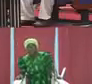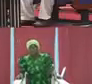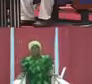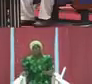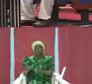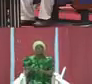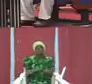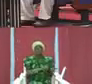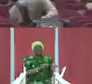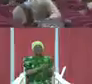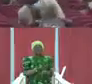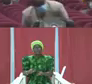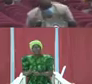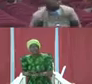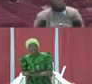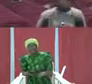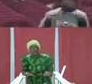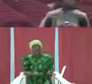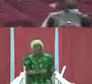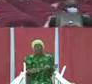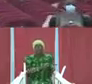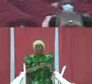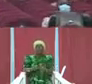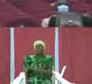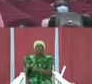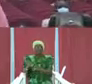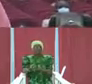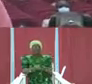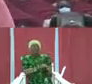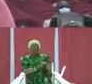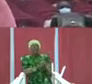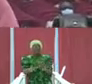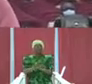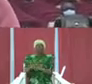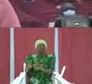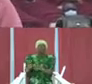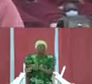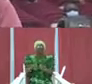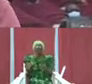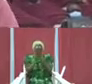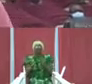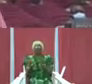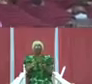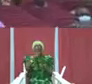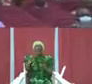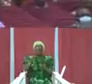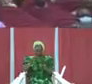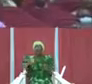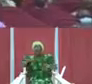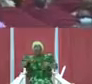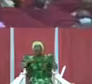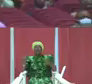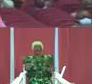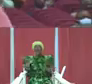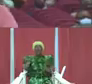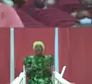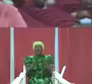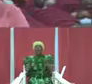Glory to God in the highest. If you're glad you are here this hour, give glory to God.